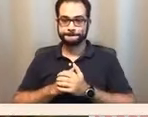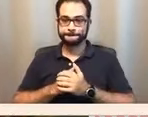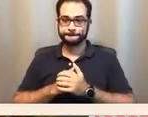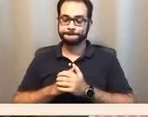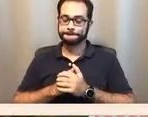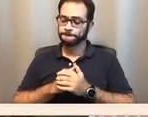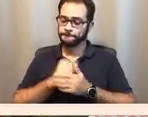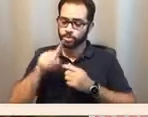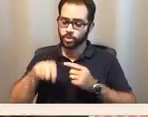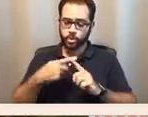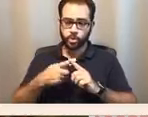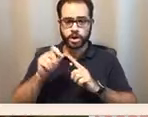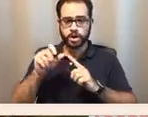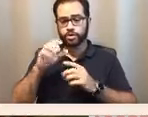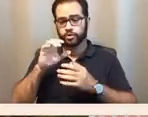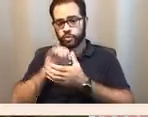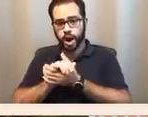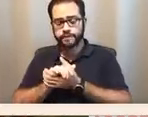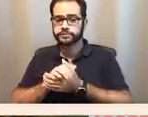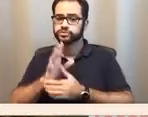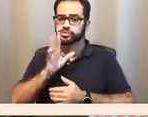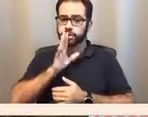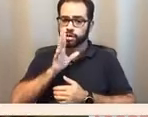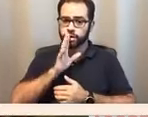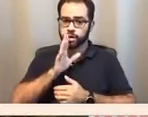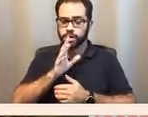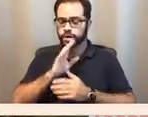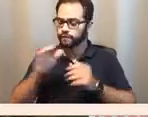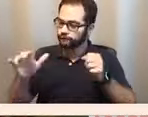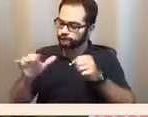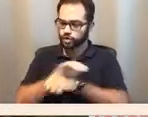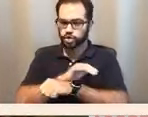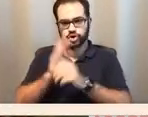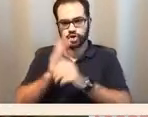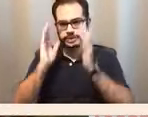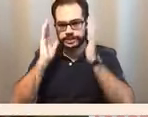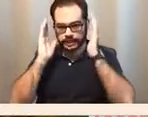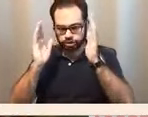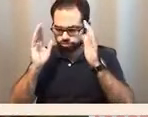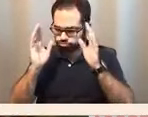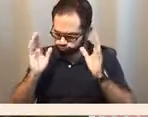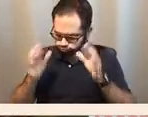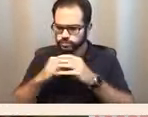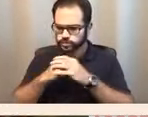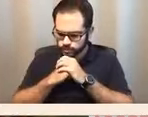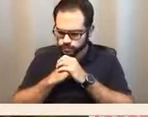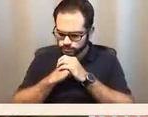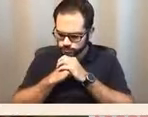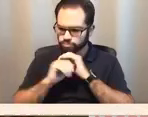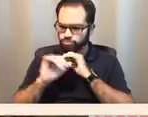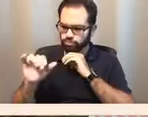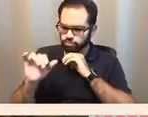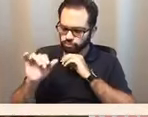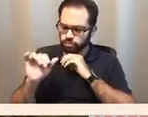undivided attention. Wow. I learned my lesson